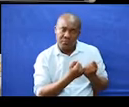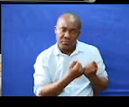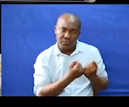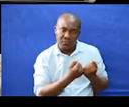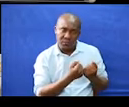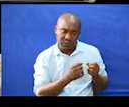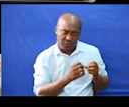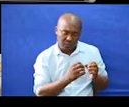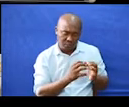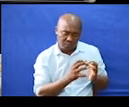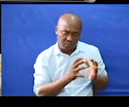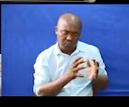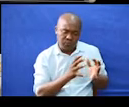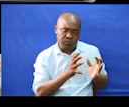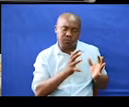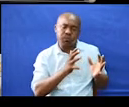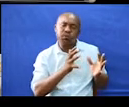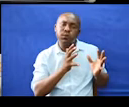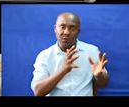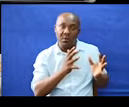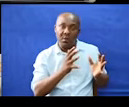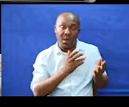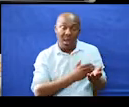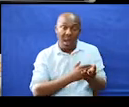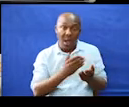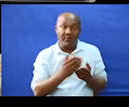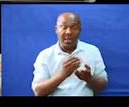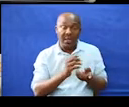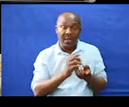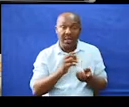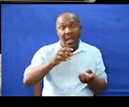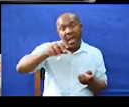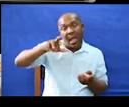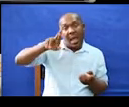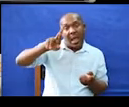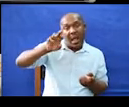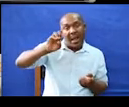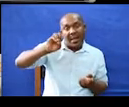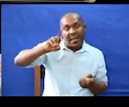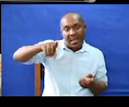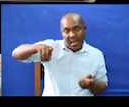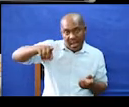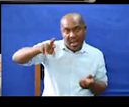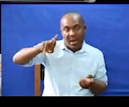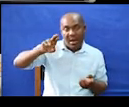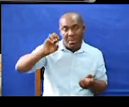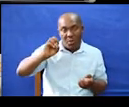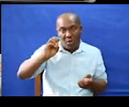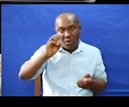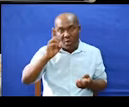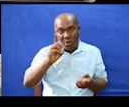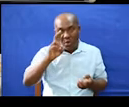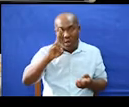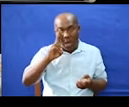After reproduction, they will give a new generation. They will